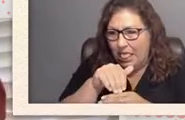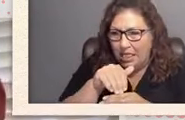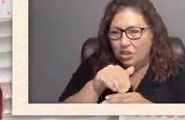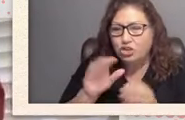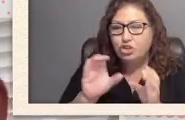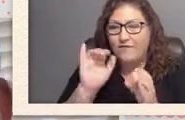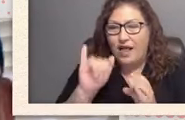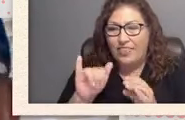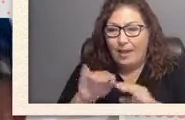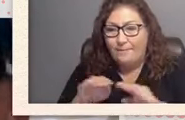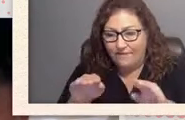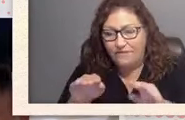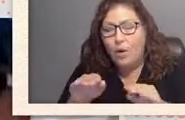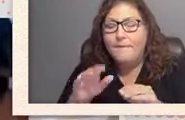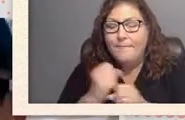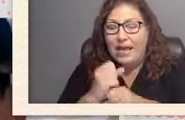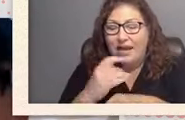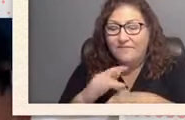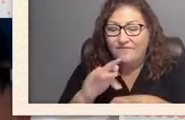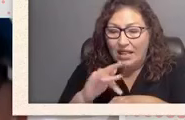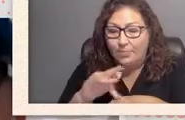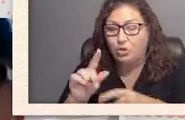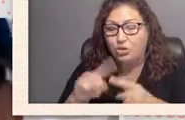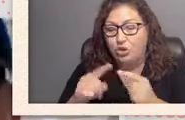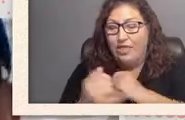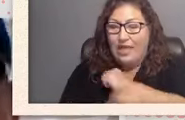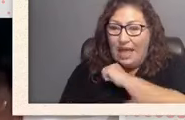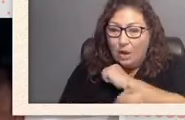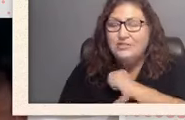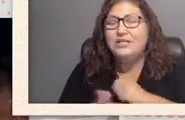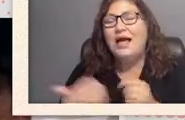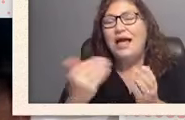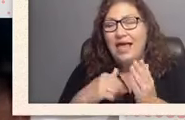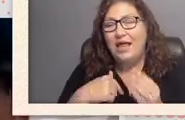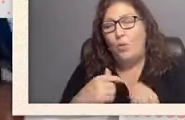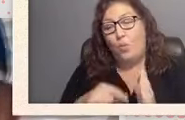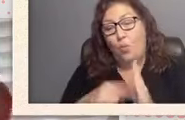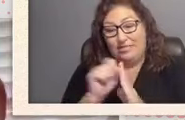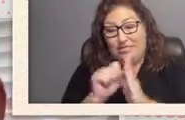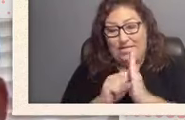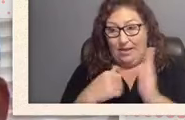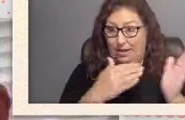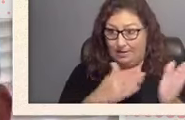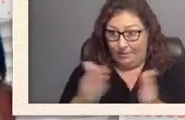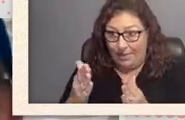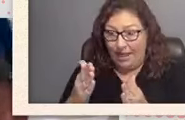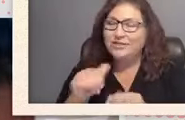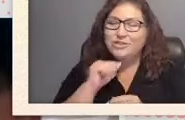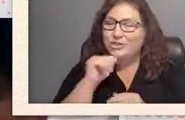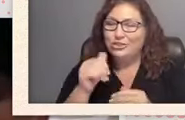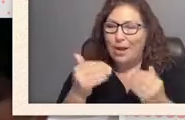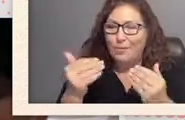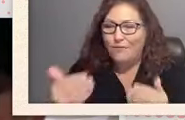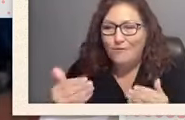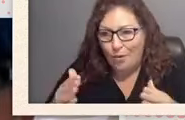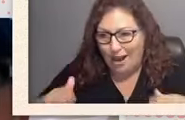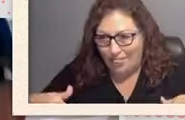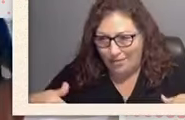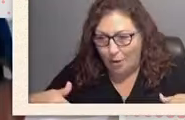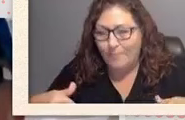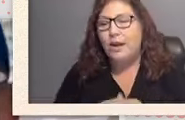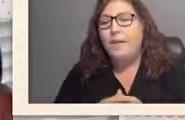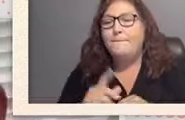making it available to the counties. And from there, again, unless the state has a plan, it just hasn't moved forward at the moment. You know,